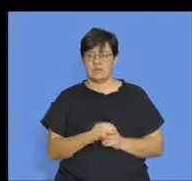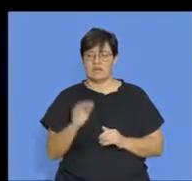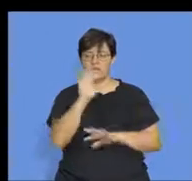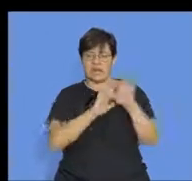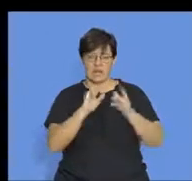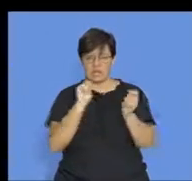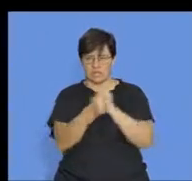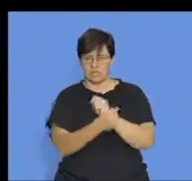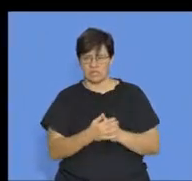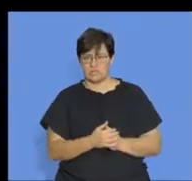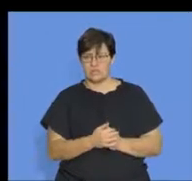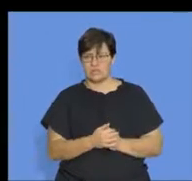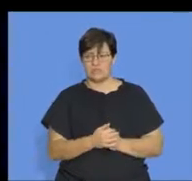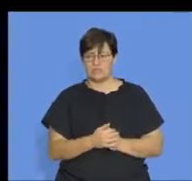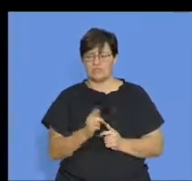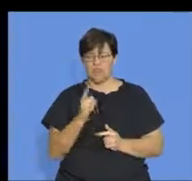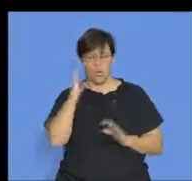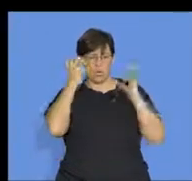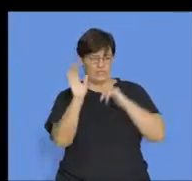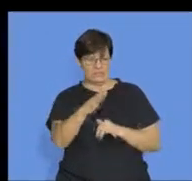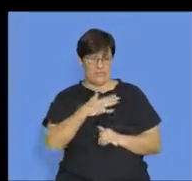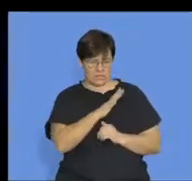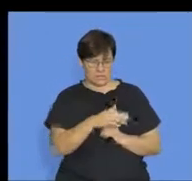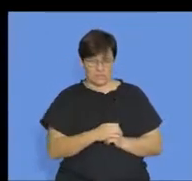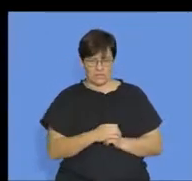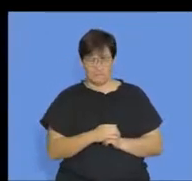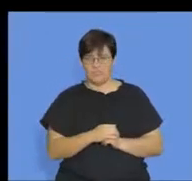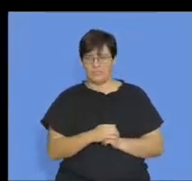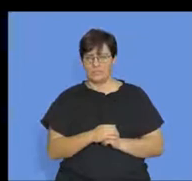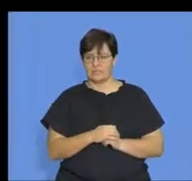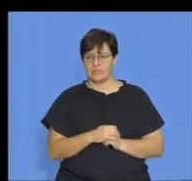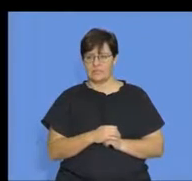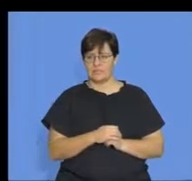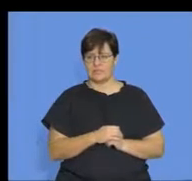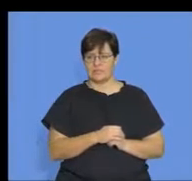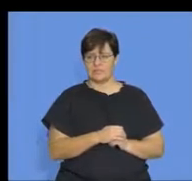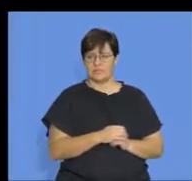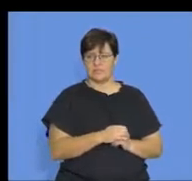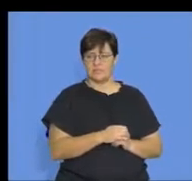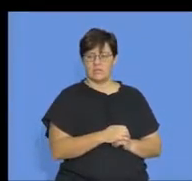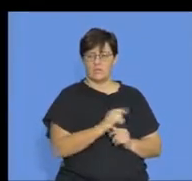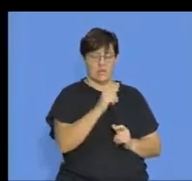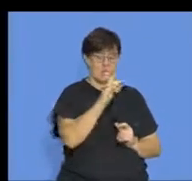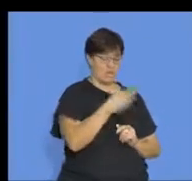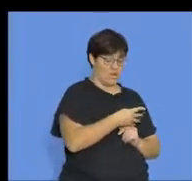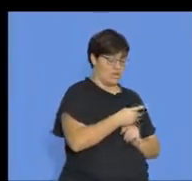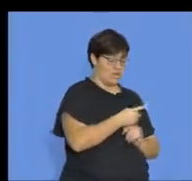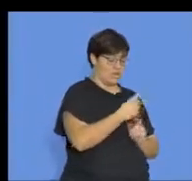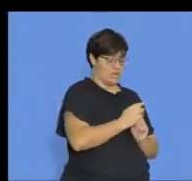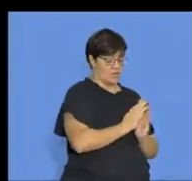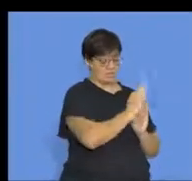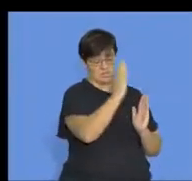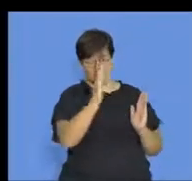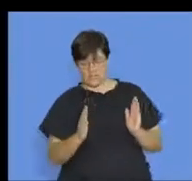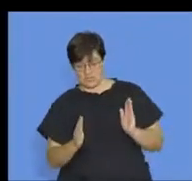again change the color of the pen, just so that no one gets confused. So obviously, for the first, and